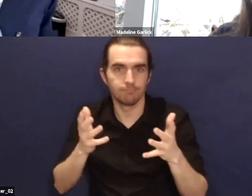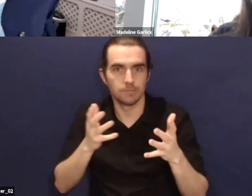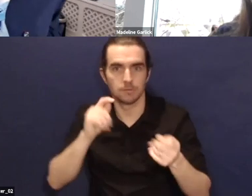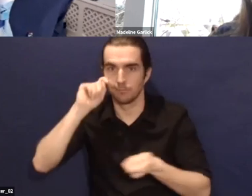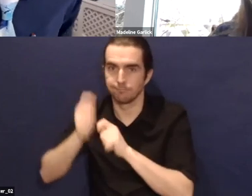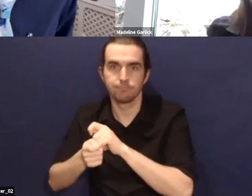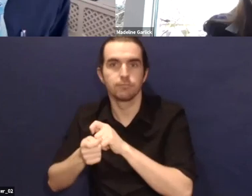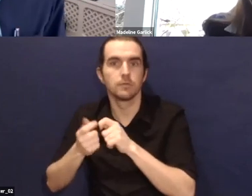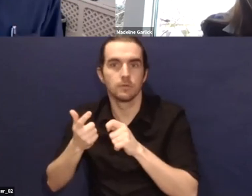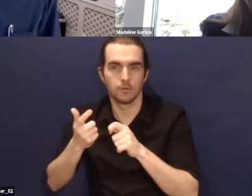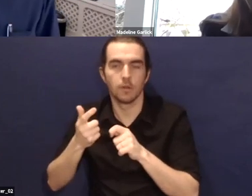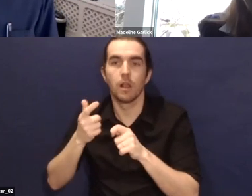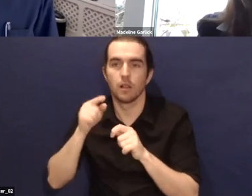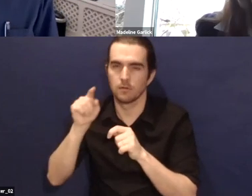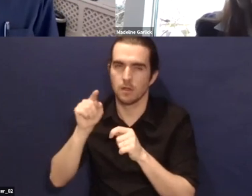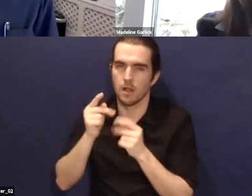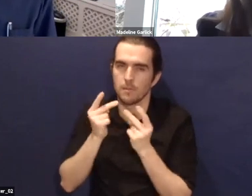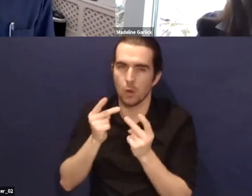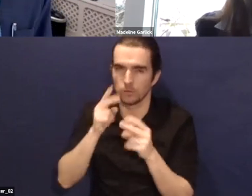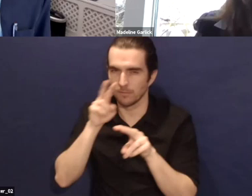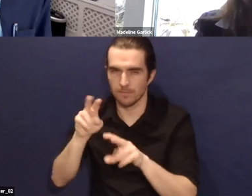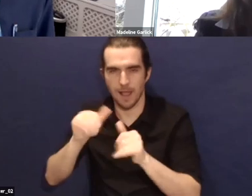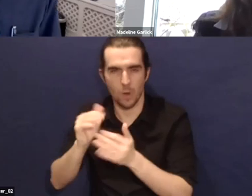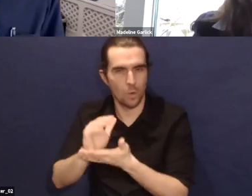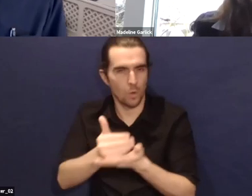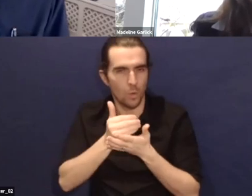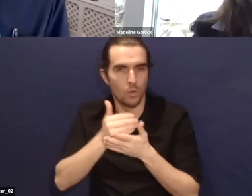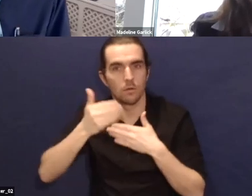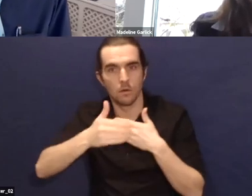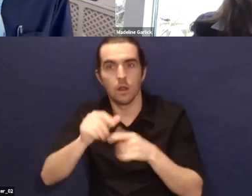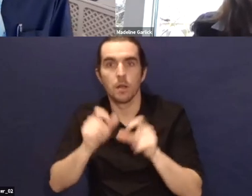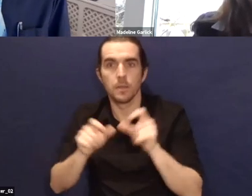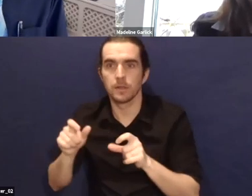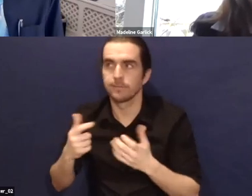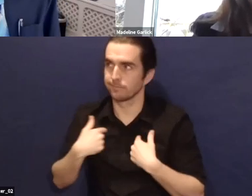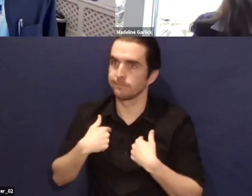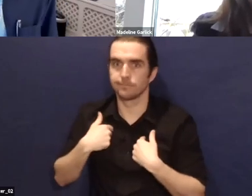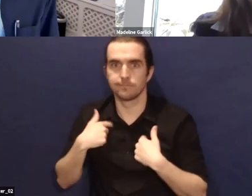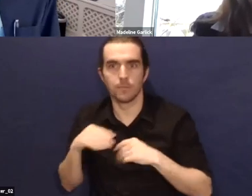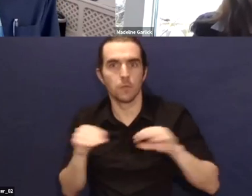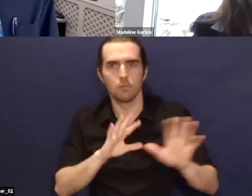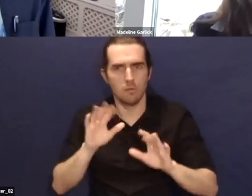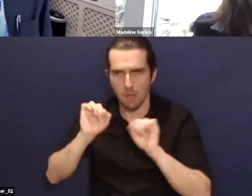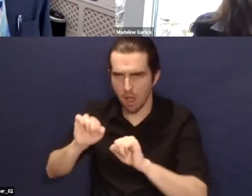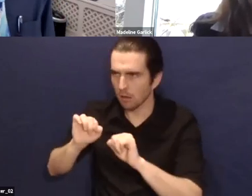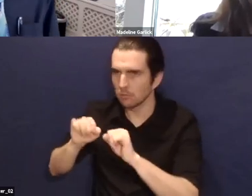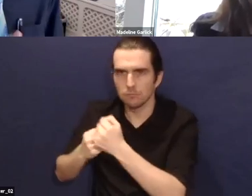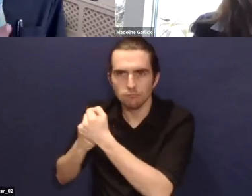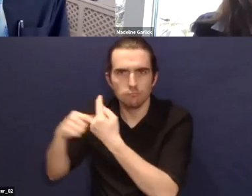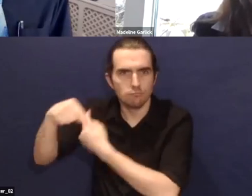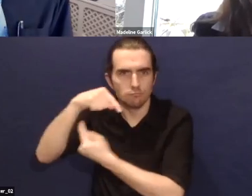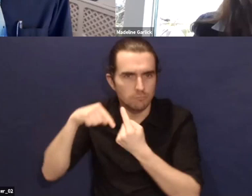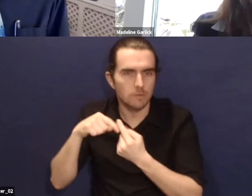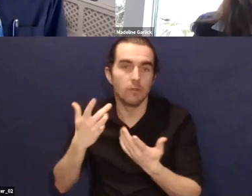Thank you, Madeleine. While we've been talking, there's been questions coming through, and one of them actually picks up on something you were just talking